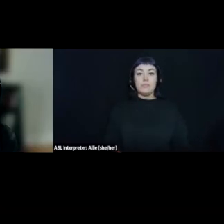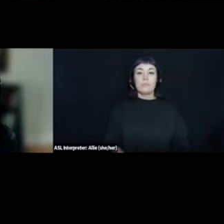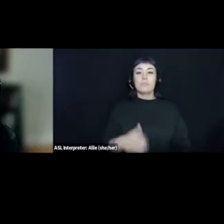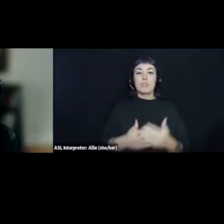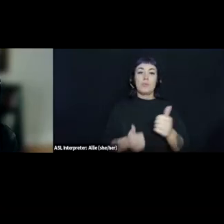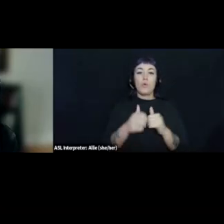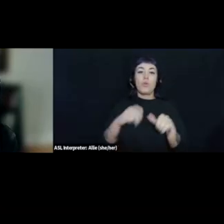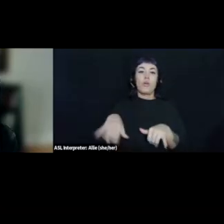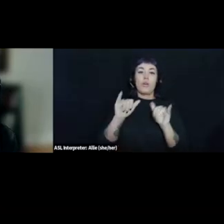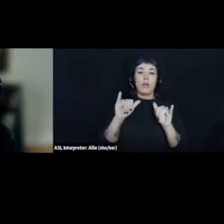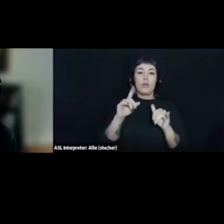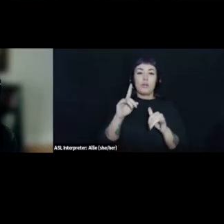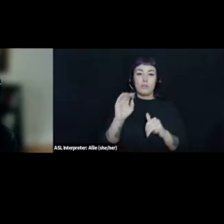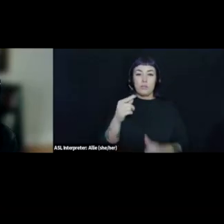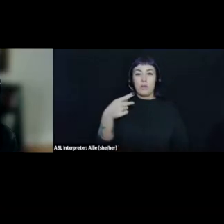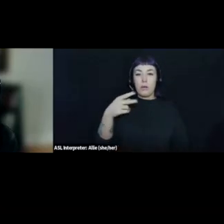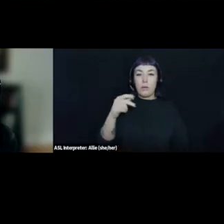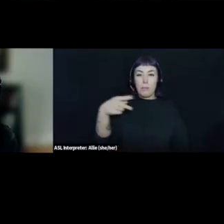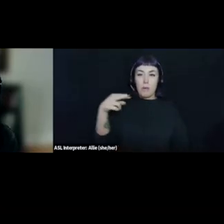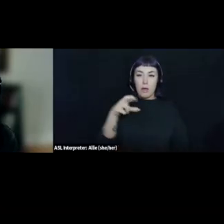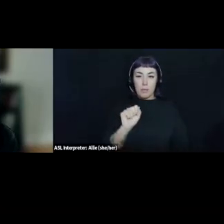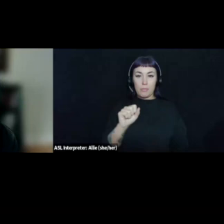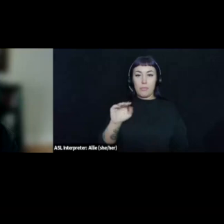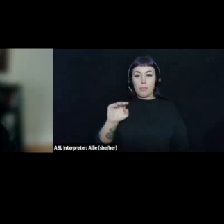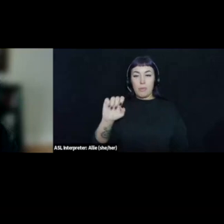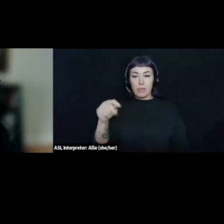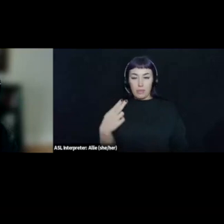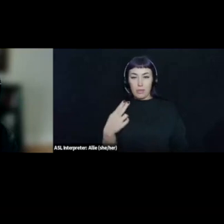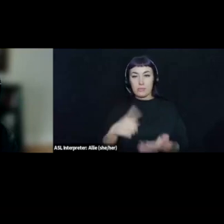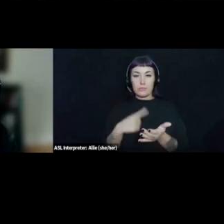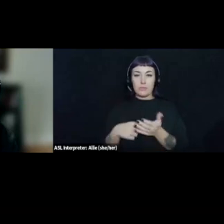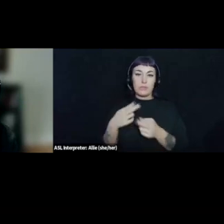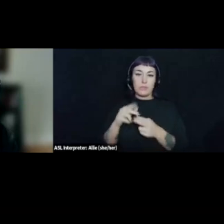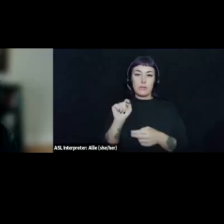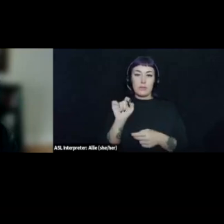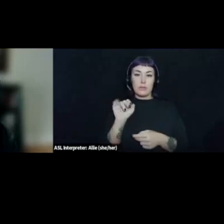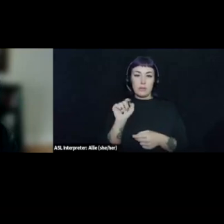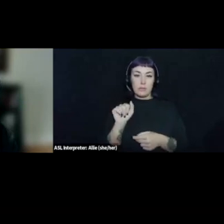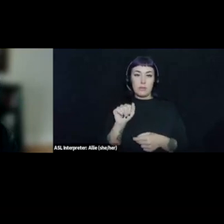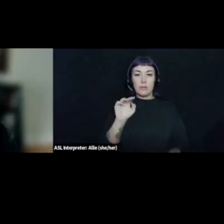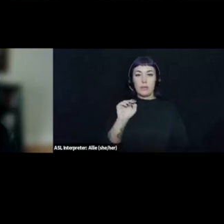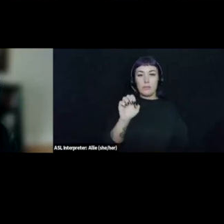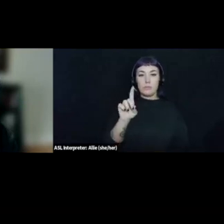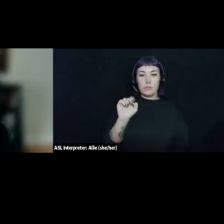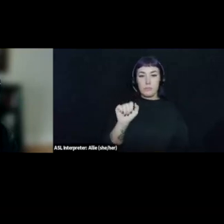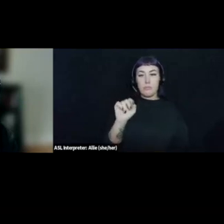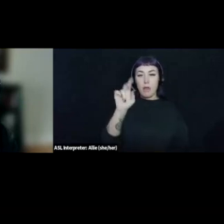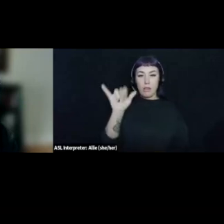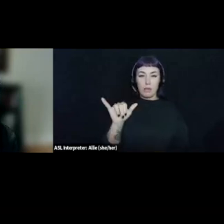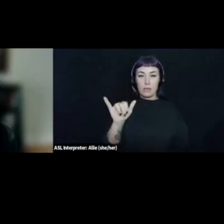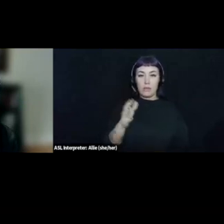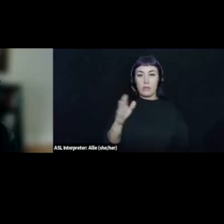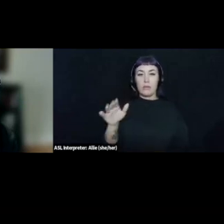drugs that we use for chem sex are poppers, meth, which sometimes people call Tina, MDMA, people might call that